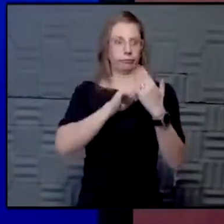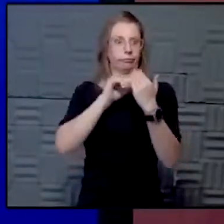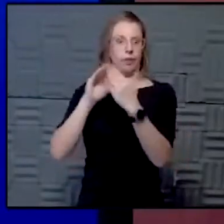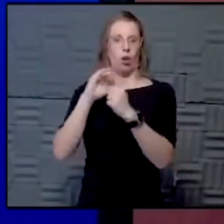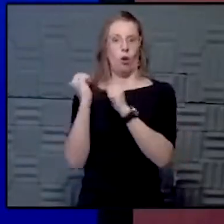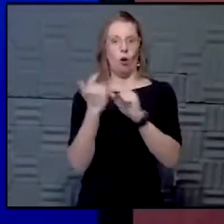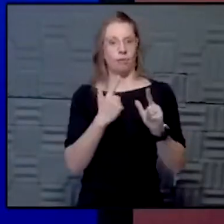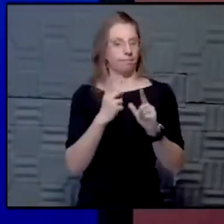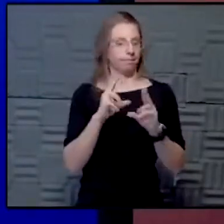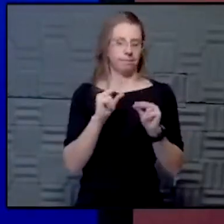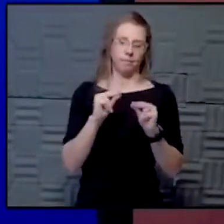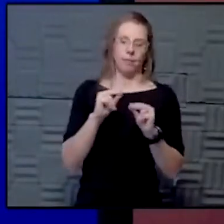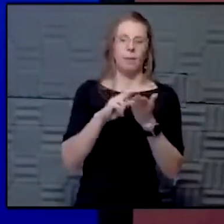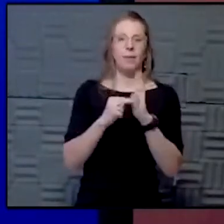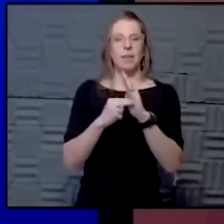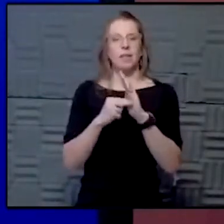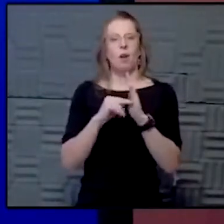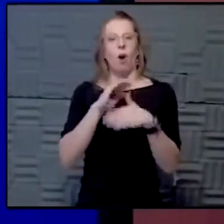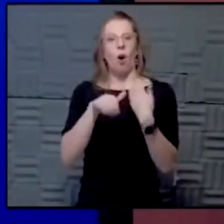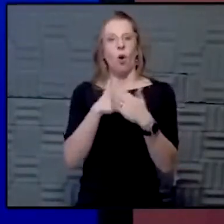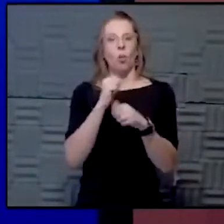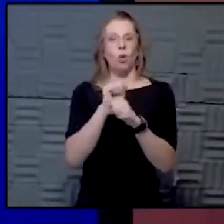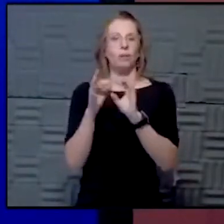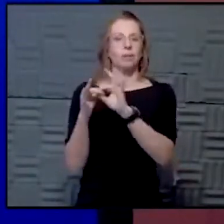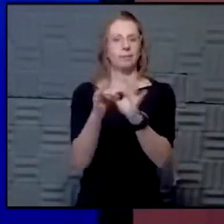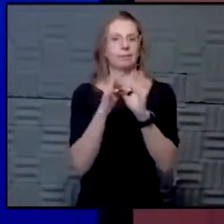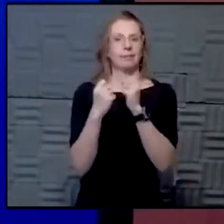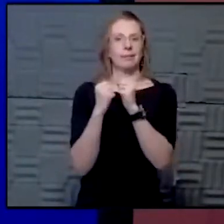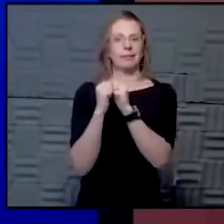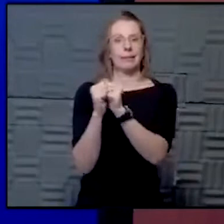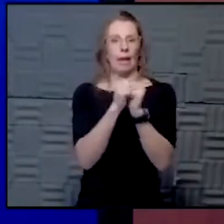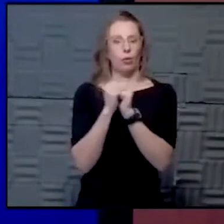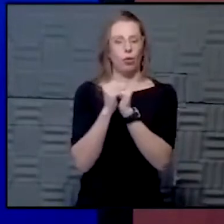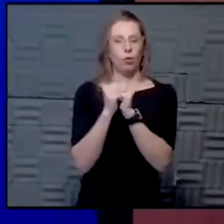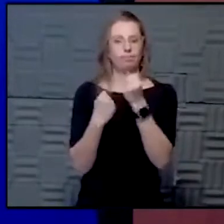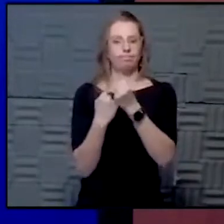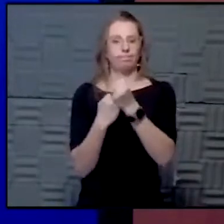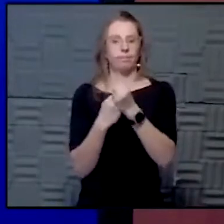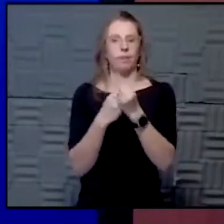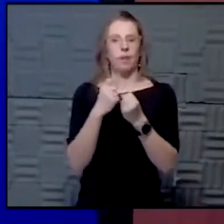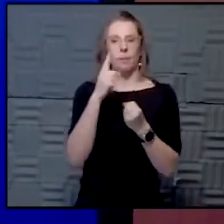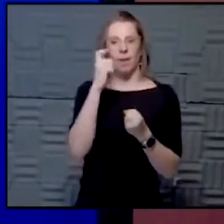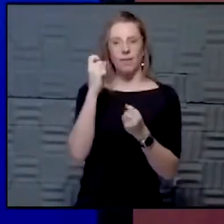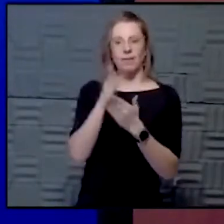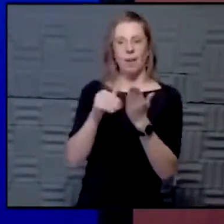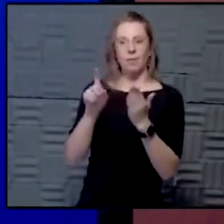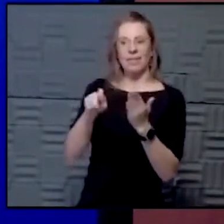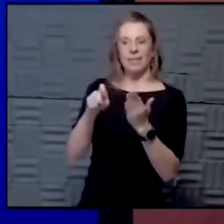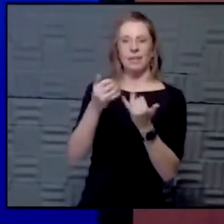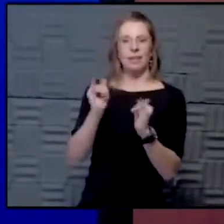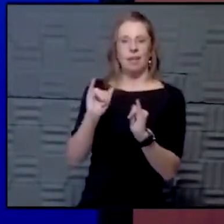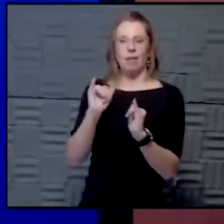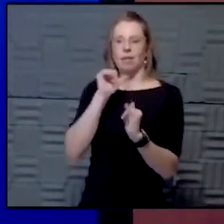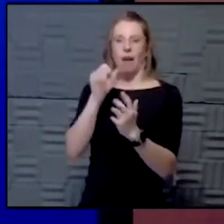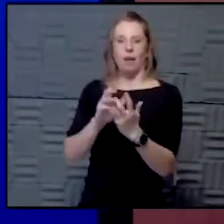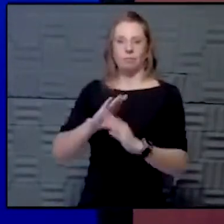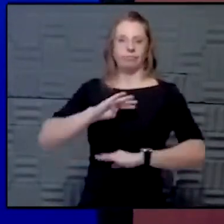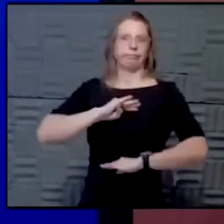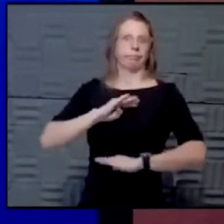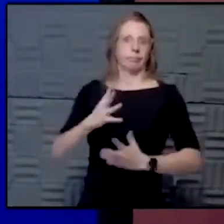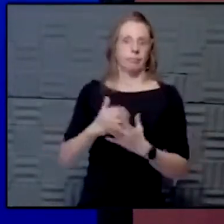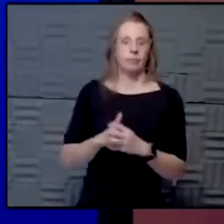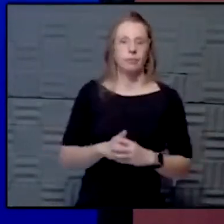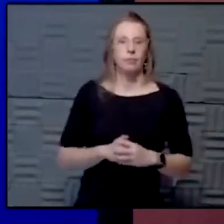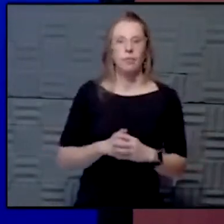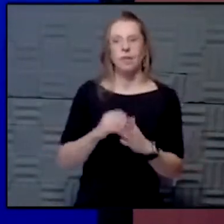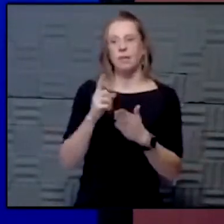think, on all our parts, that there are needs that remain unmet. And I think we have to acknowledge that at times that wait may be longer than we want and longer